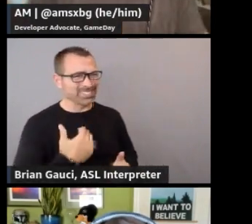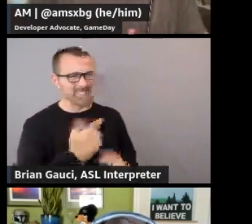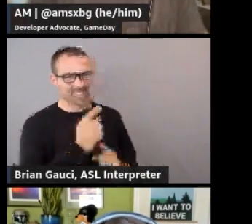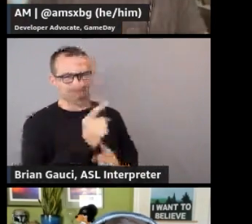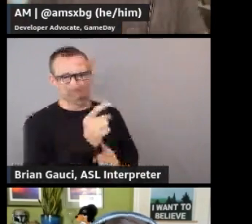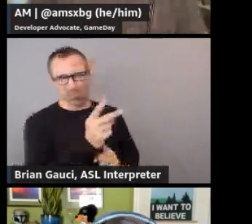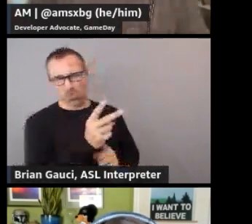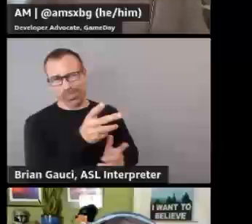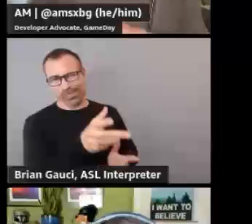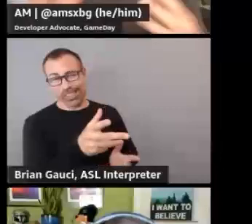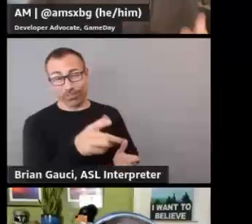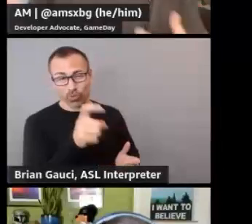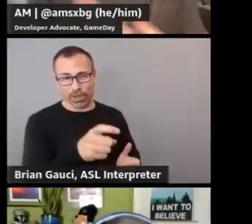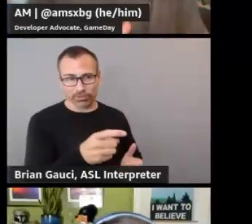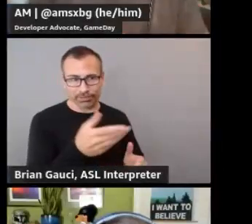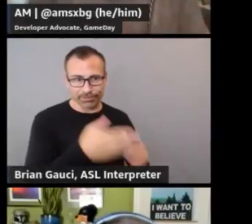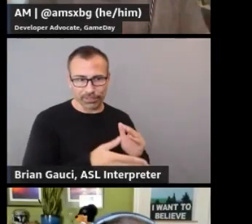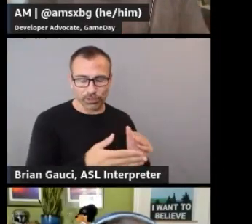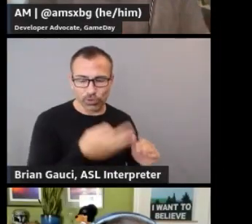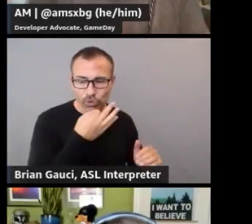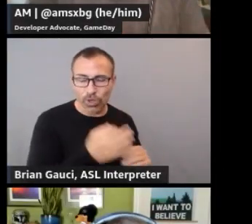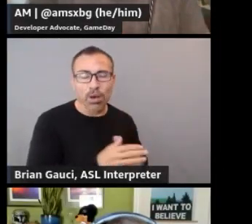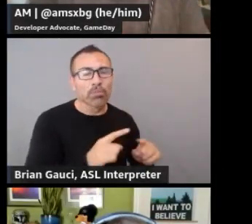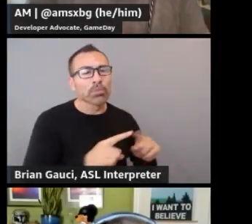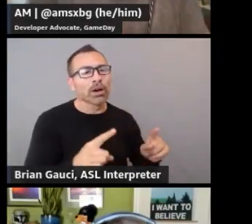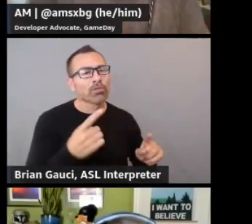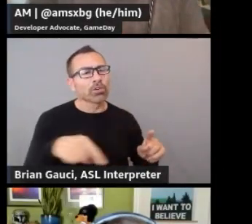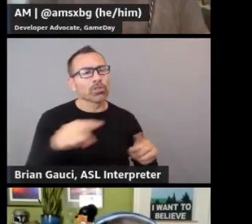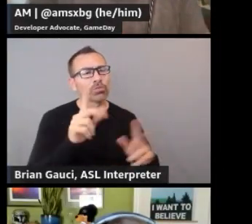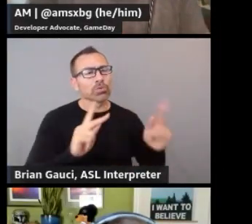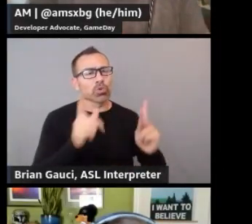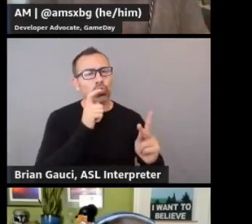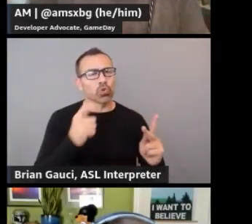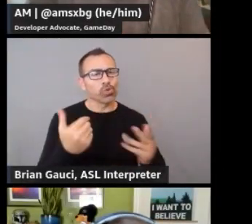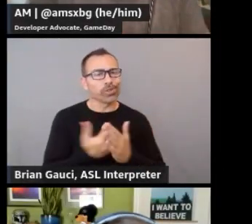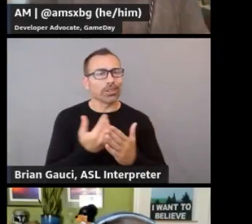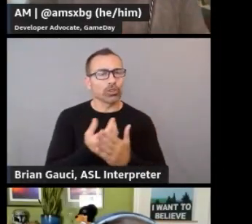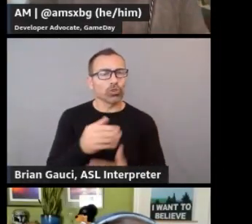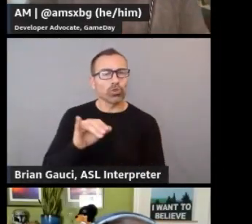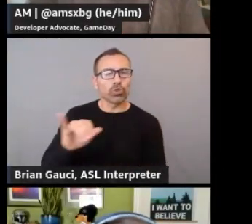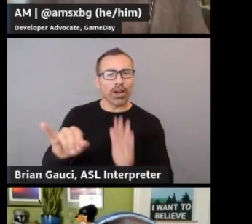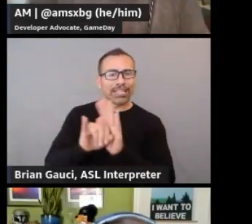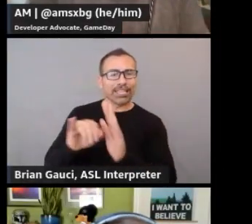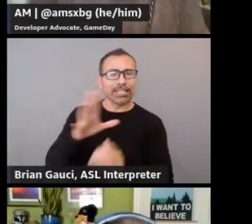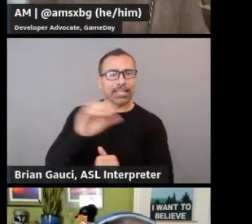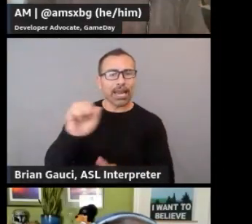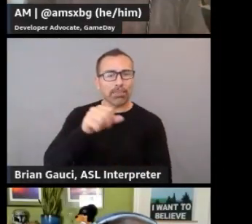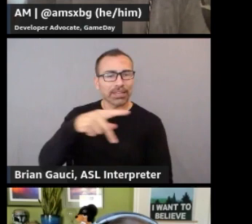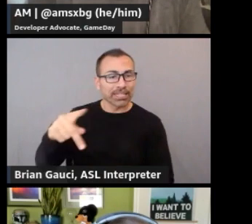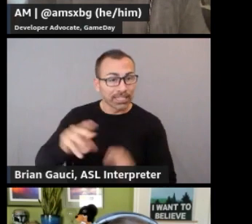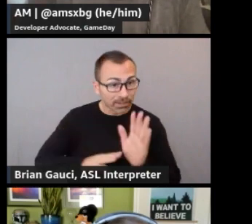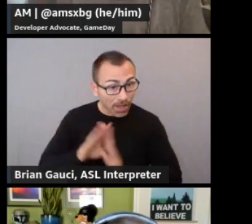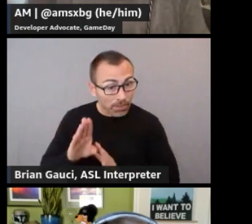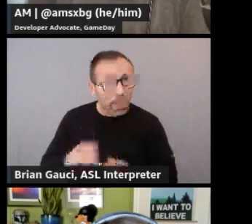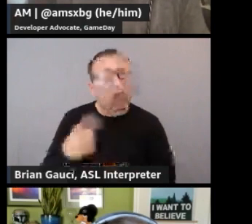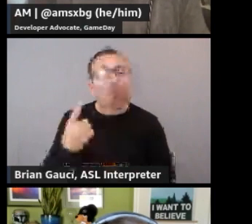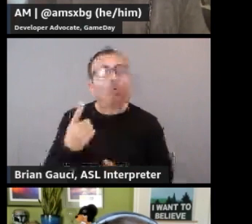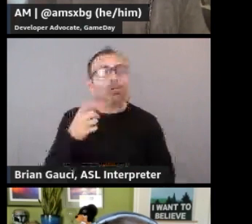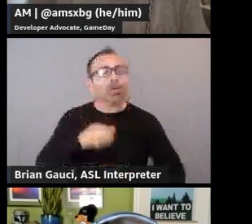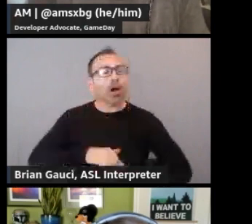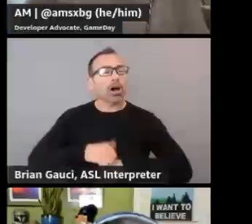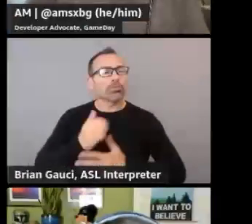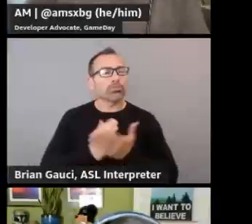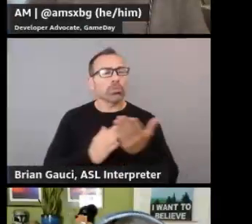wanted to just, for anybody who's new to identity in application development, one of the hardest parts of developing